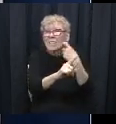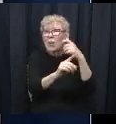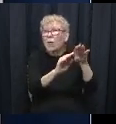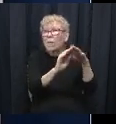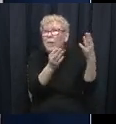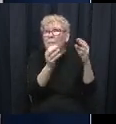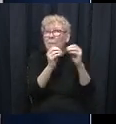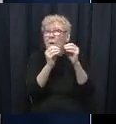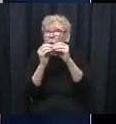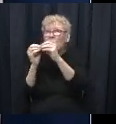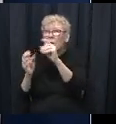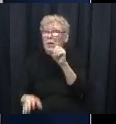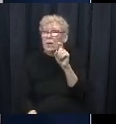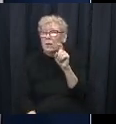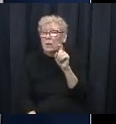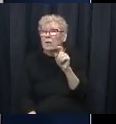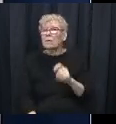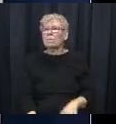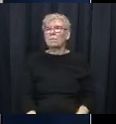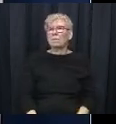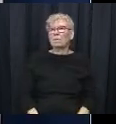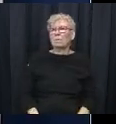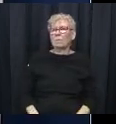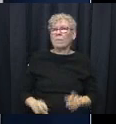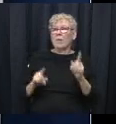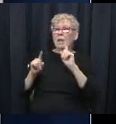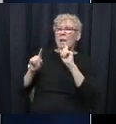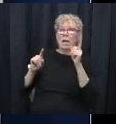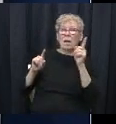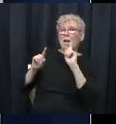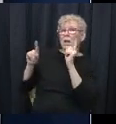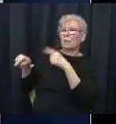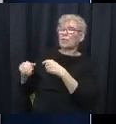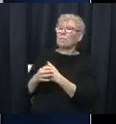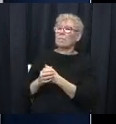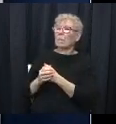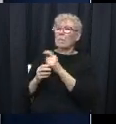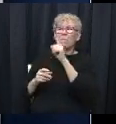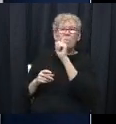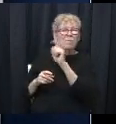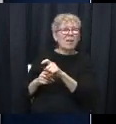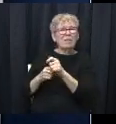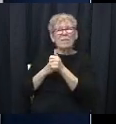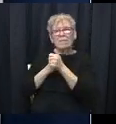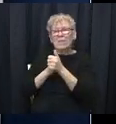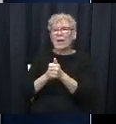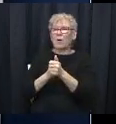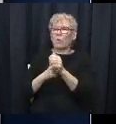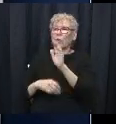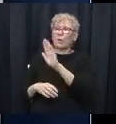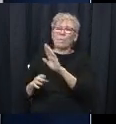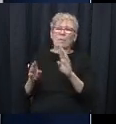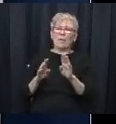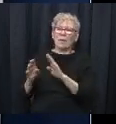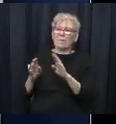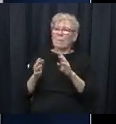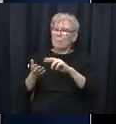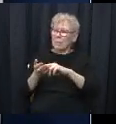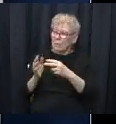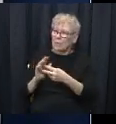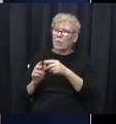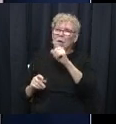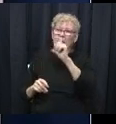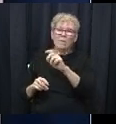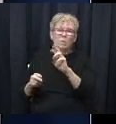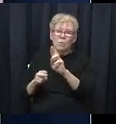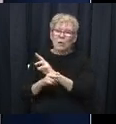people's behavior. And if Coloradans are making the right choices, and that means wearing masks around others, keeping a social distance